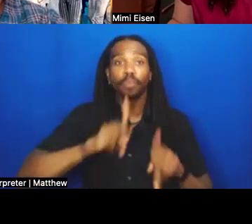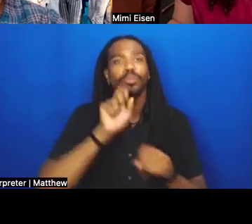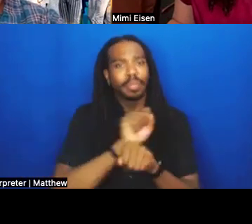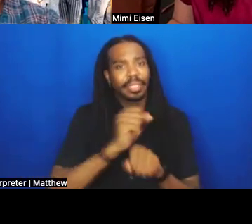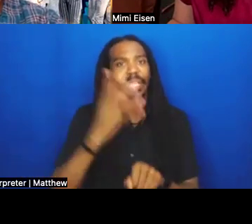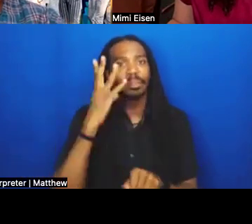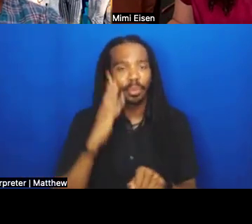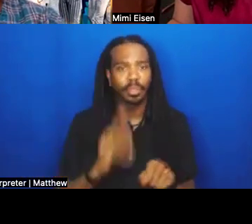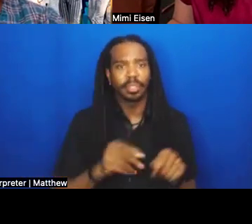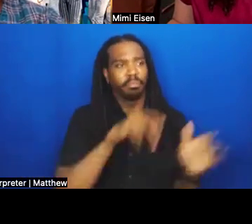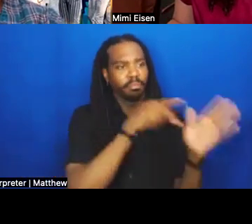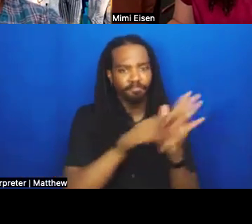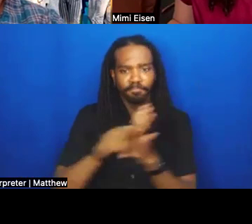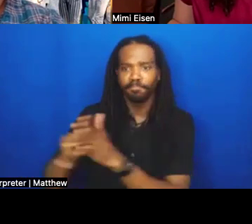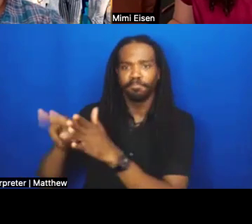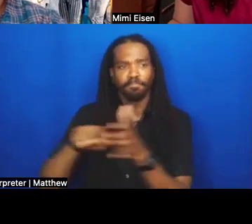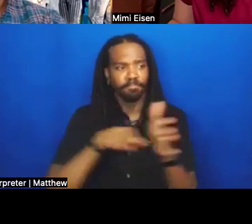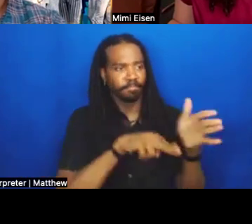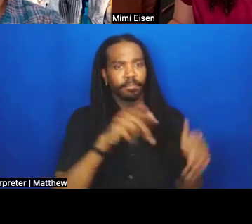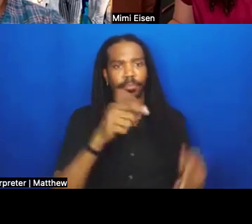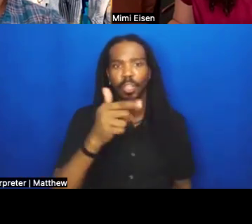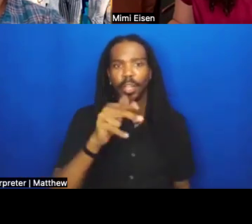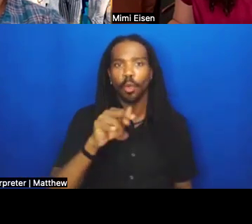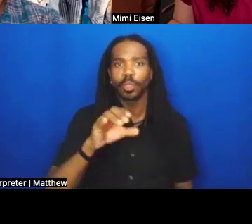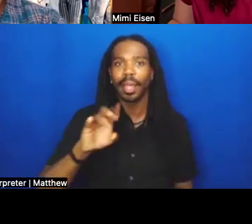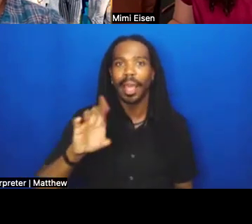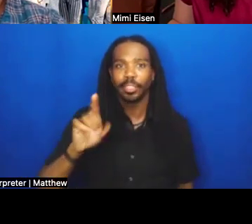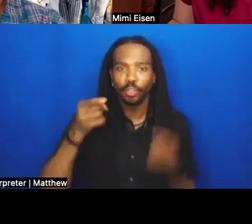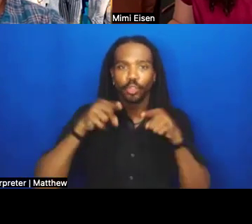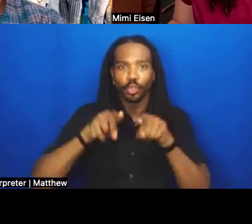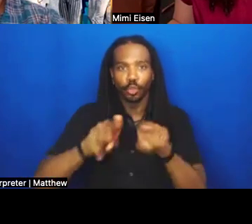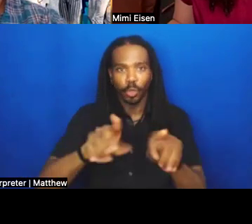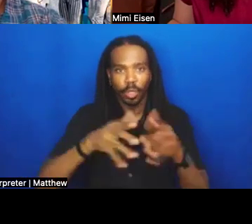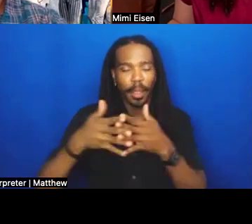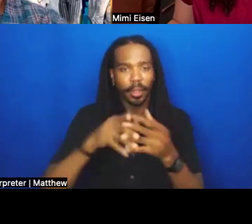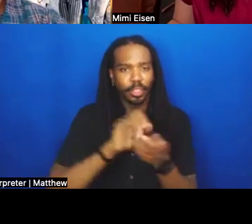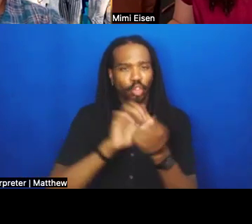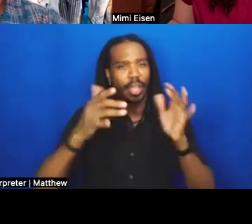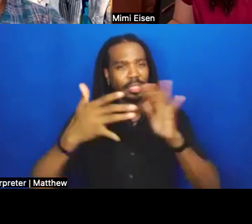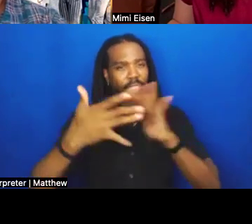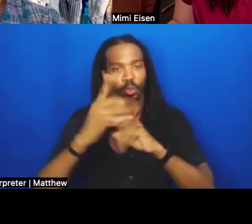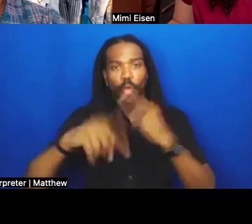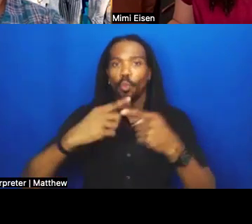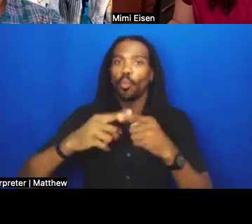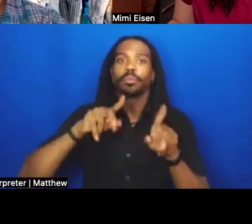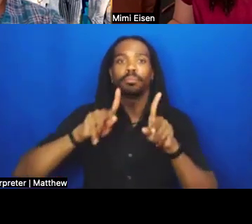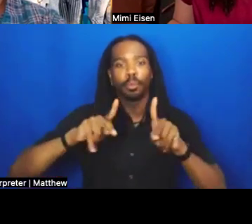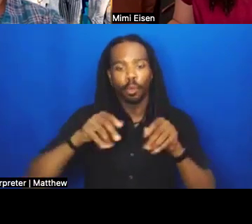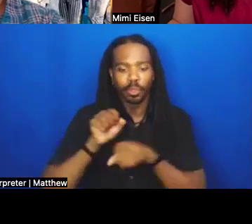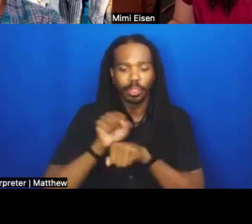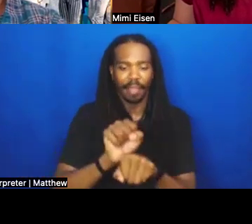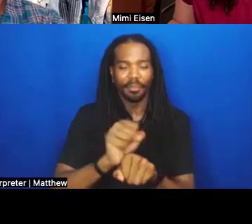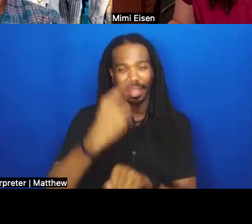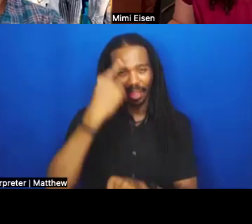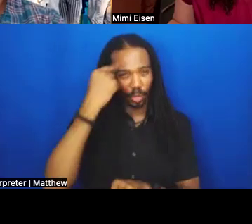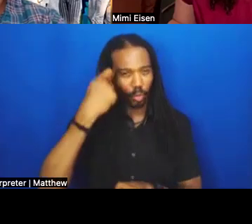right? Or the people who were enslaved. I think there was a new study, right, from Howard University